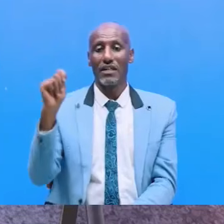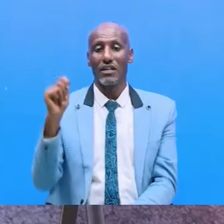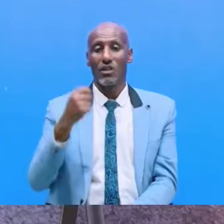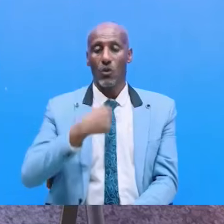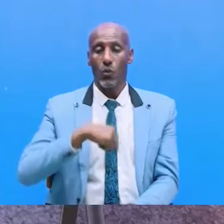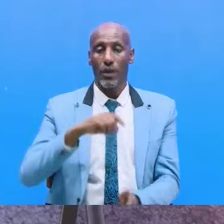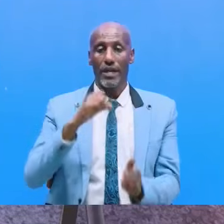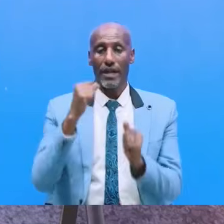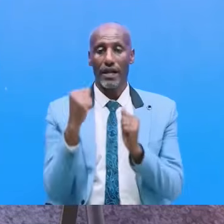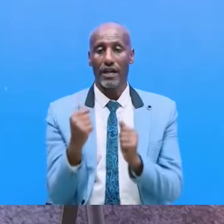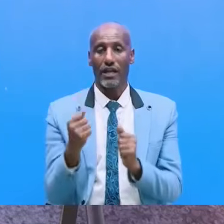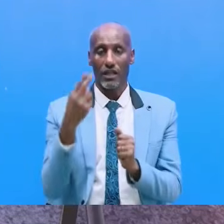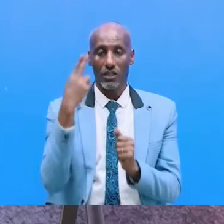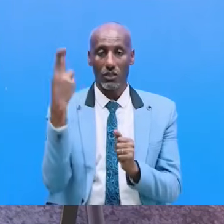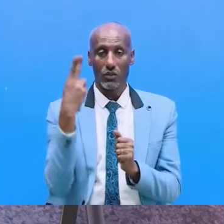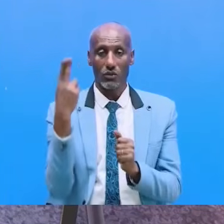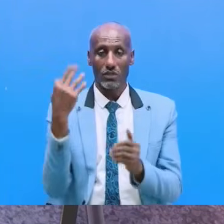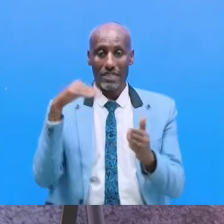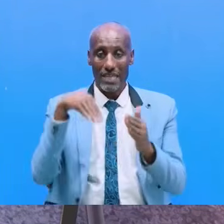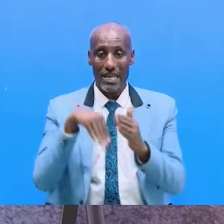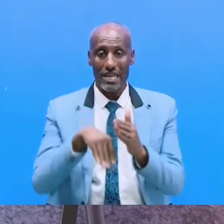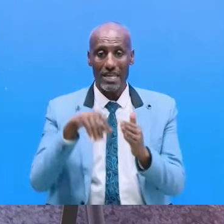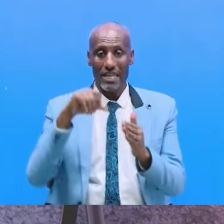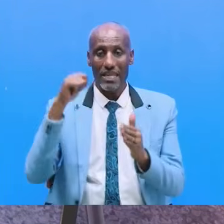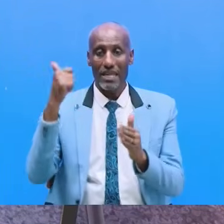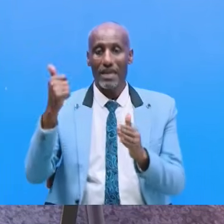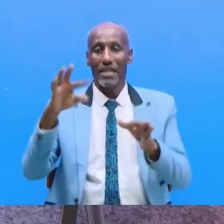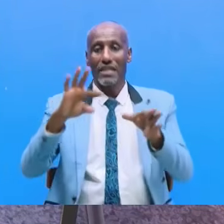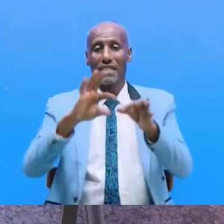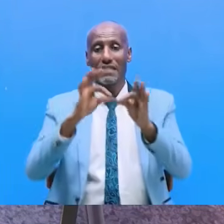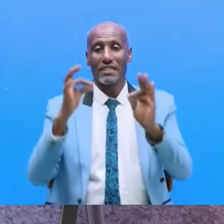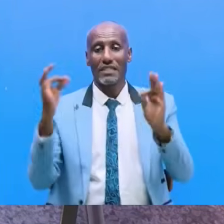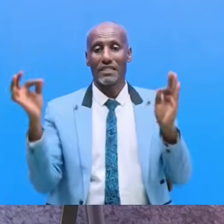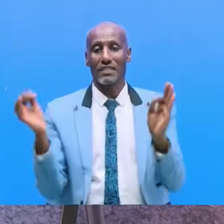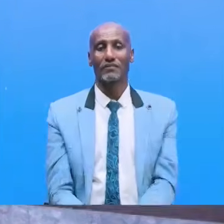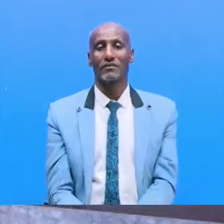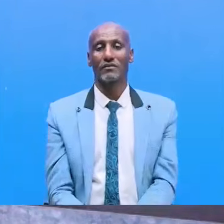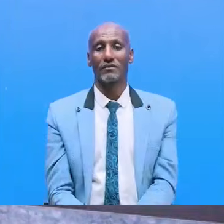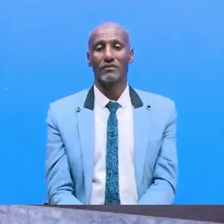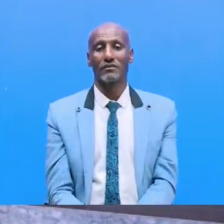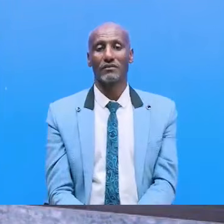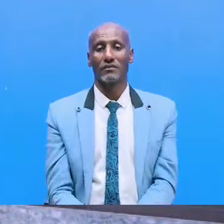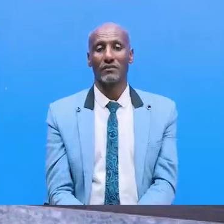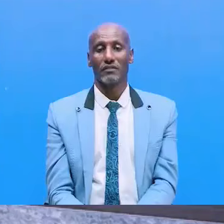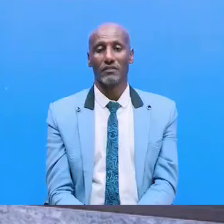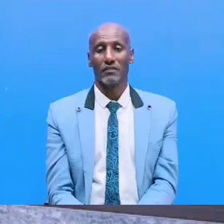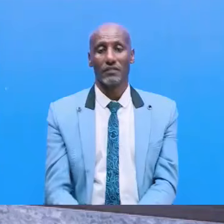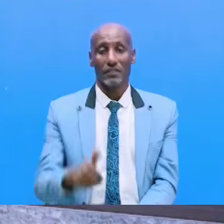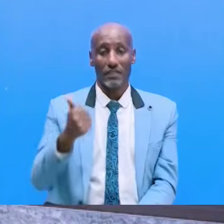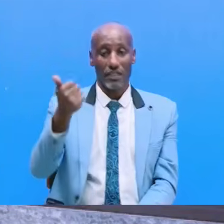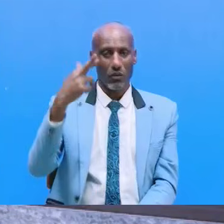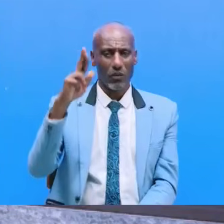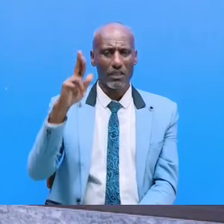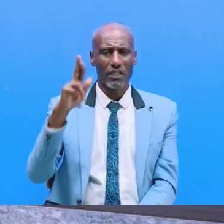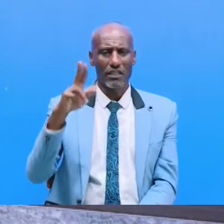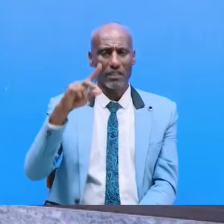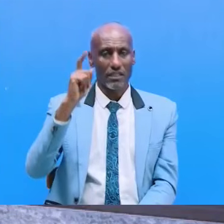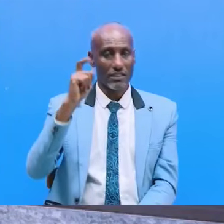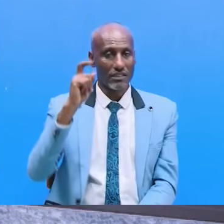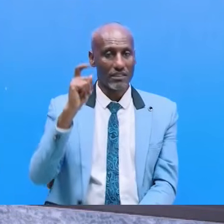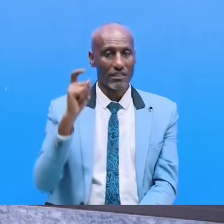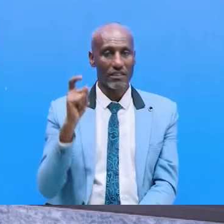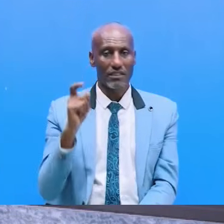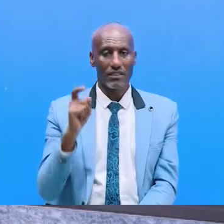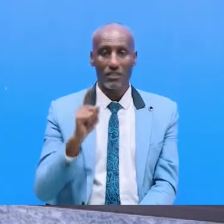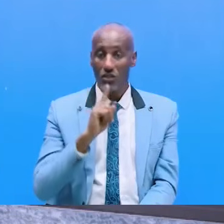with them as a sentence. So students, let us start today's lesson. Have you ever learned about articles? And do you